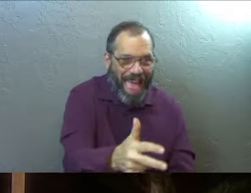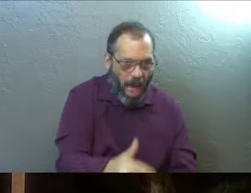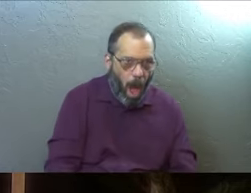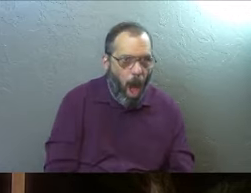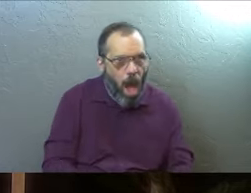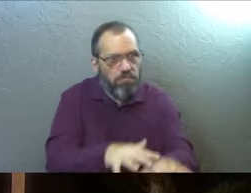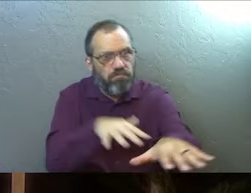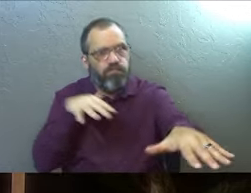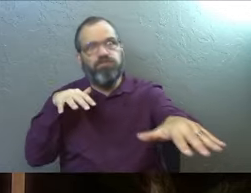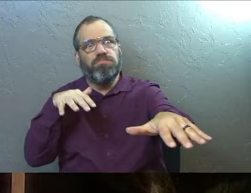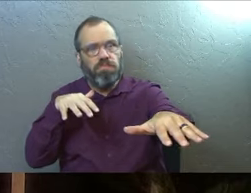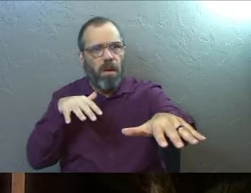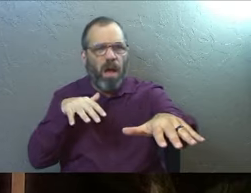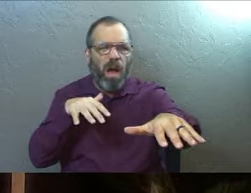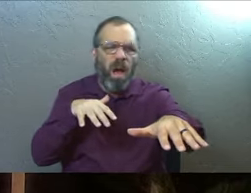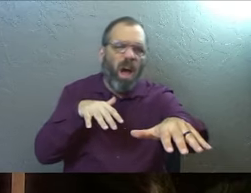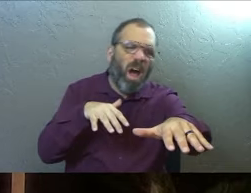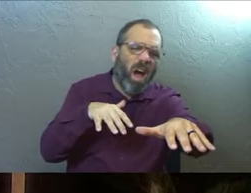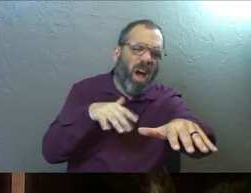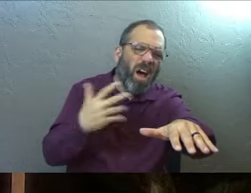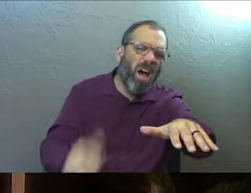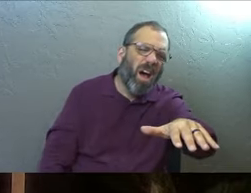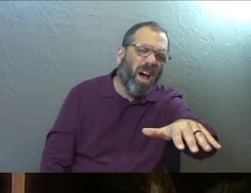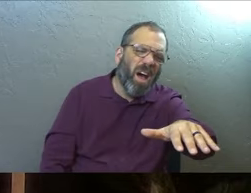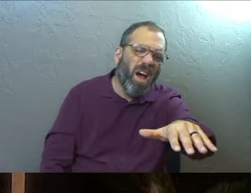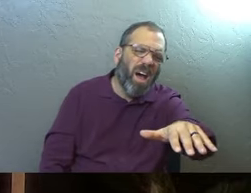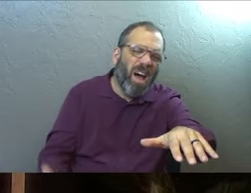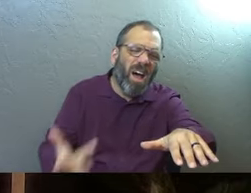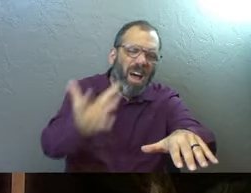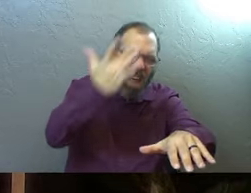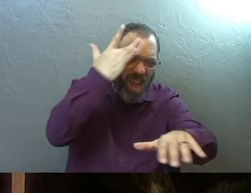like, you know, construction. Ah!